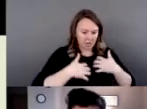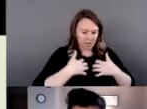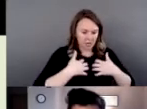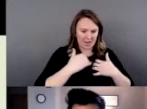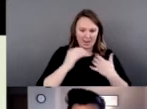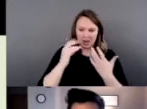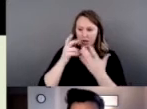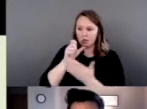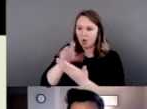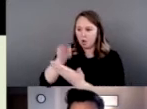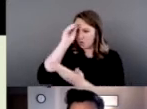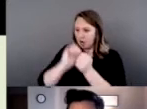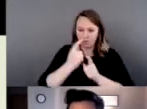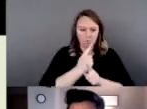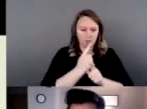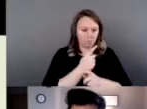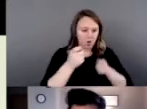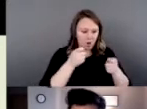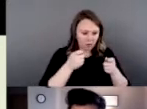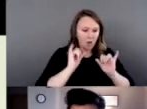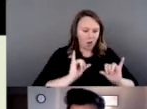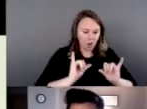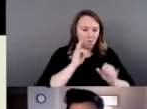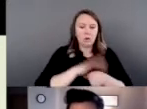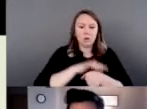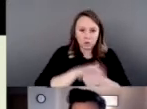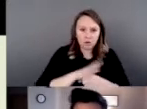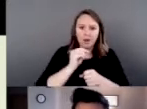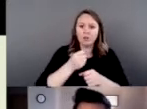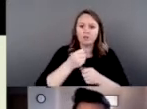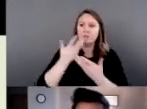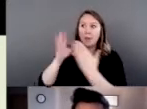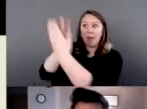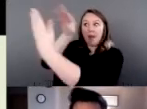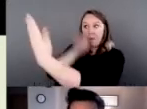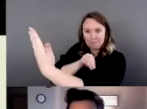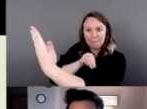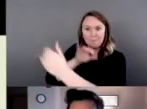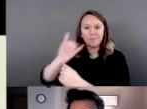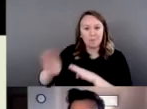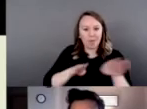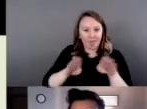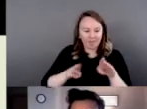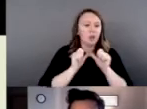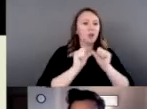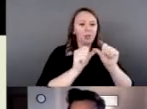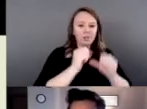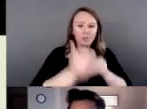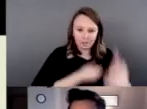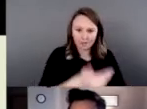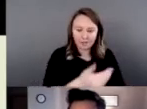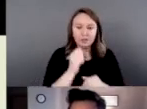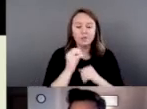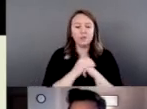you know, these patterns of behavior can predict more aggressive behaviors. So the more that they are